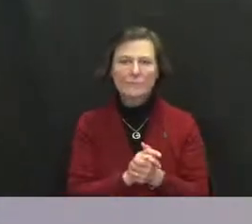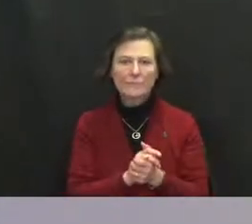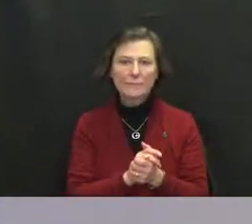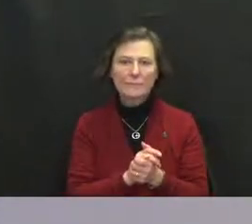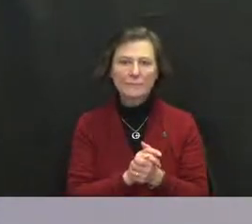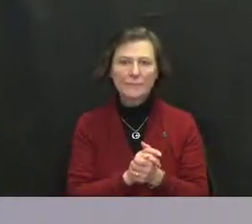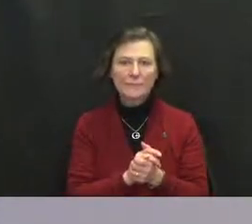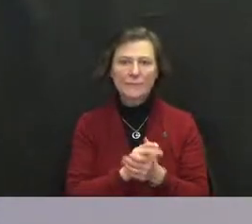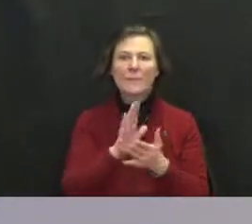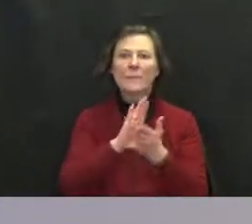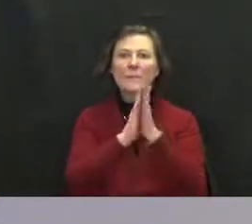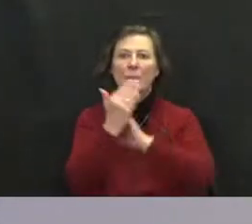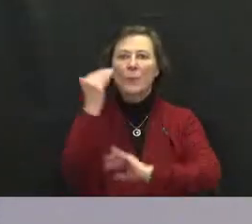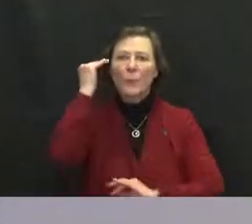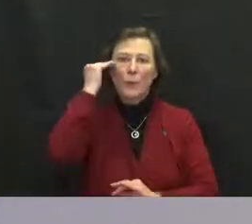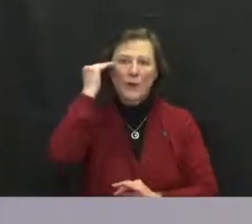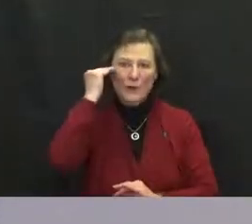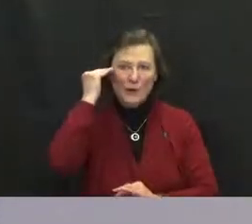Let us be aware